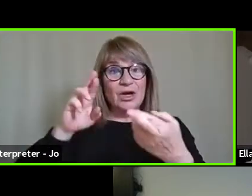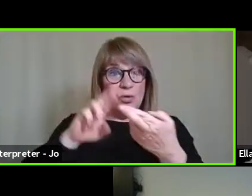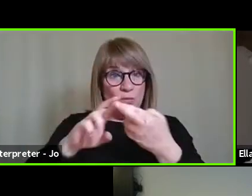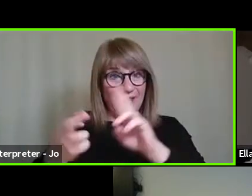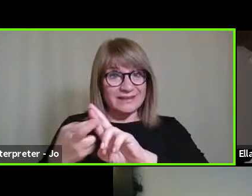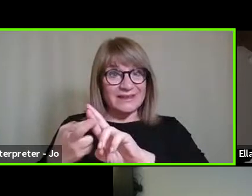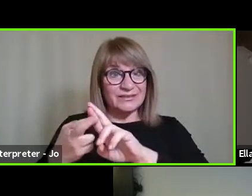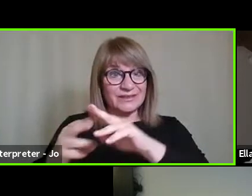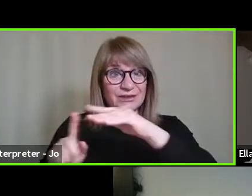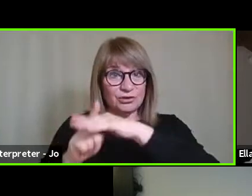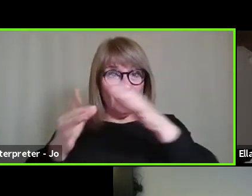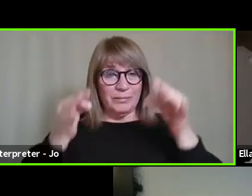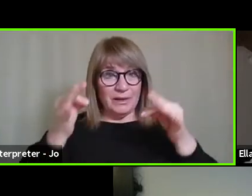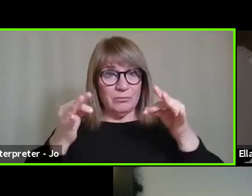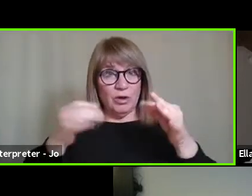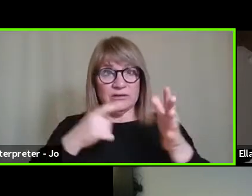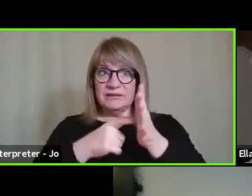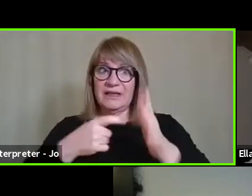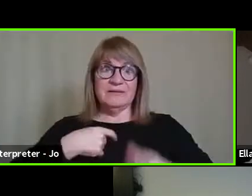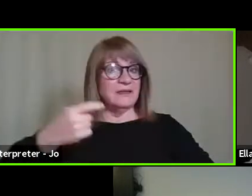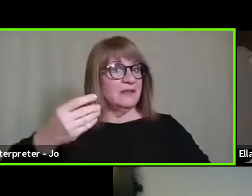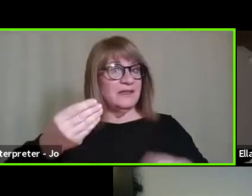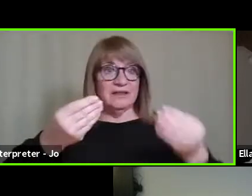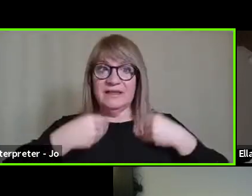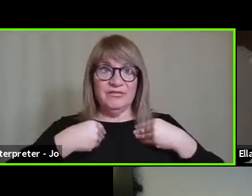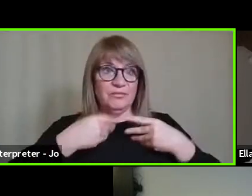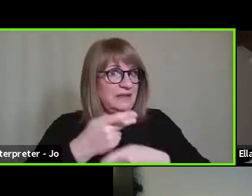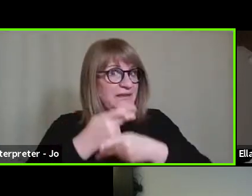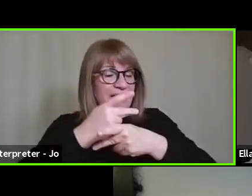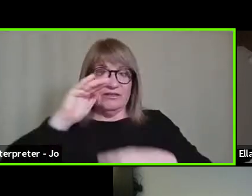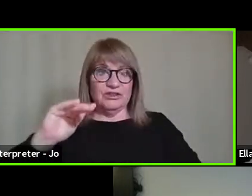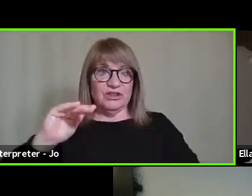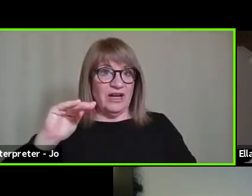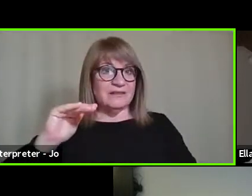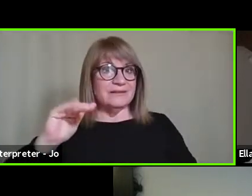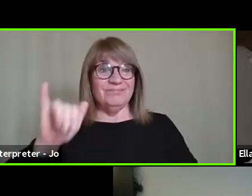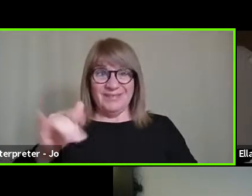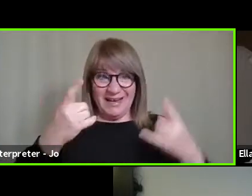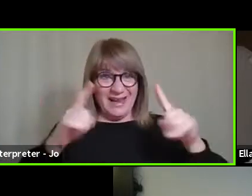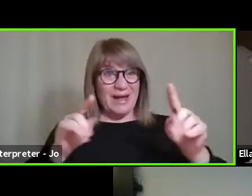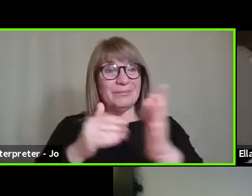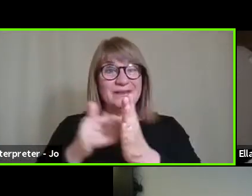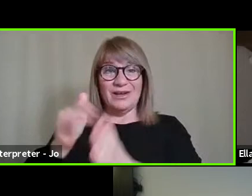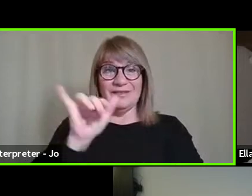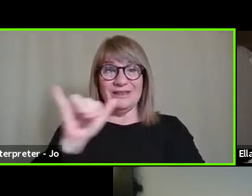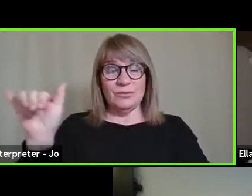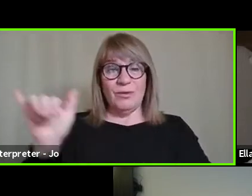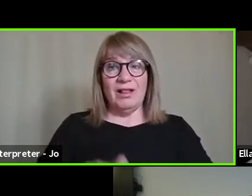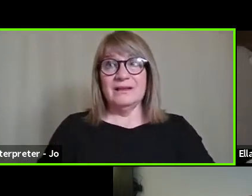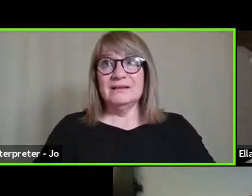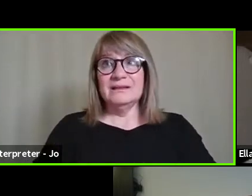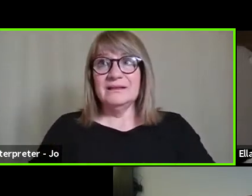demand that they be assigned by the state custody of a child and that frequently occurs as well